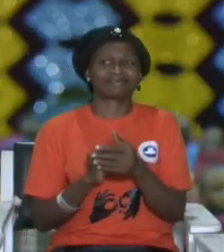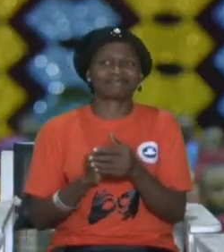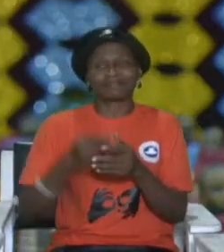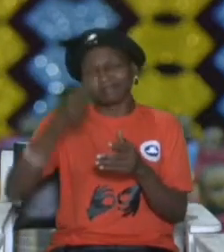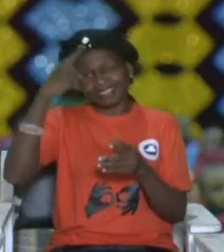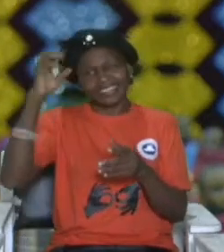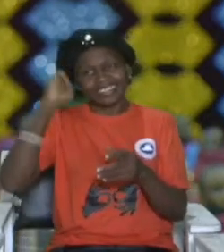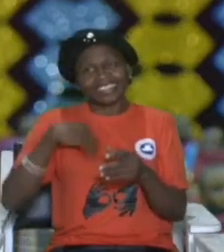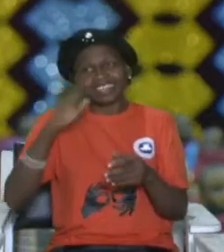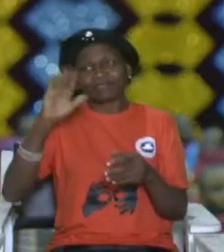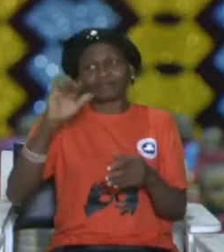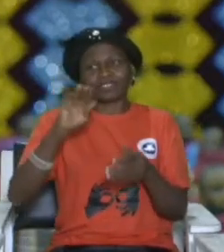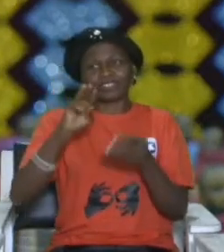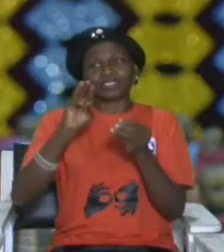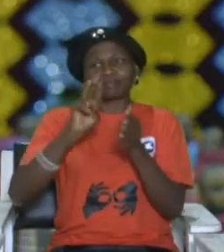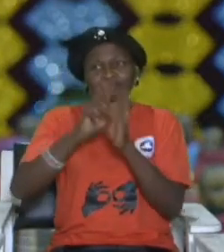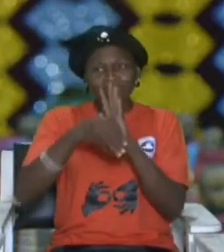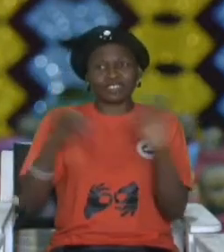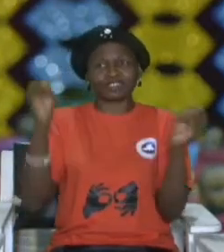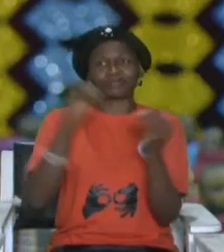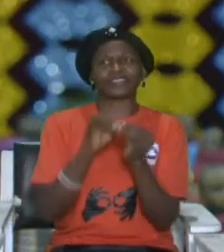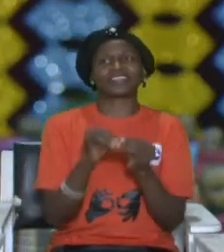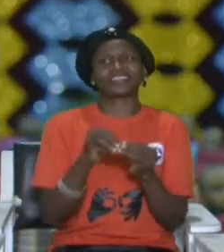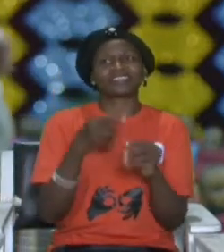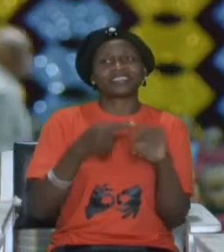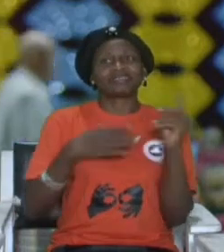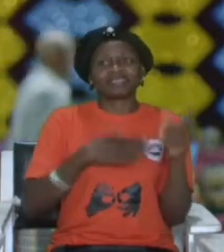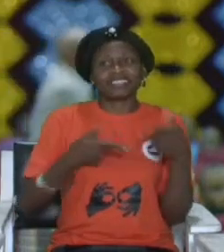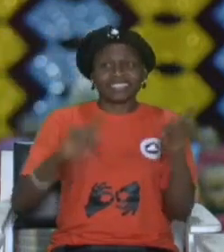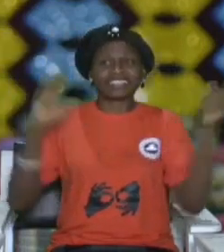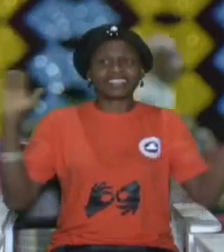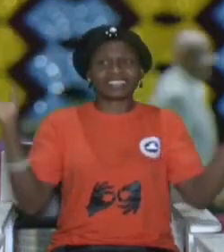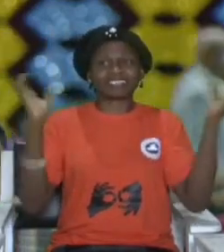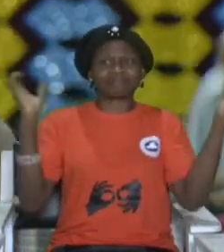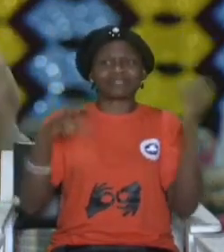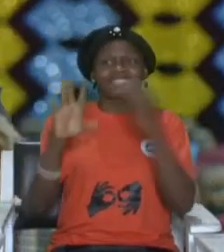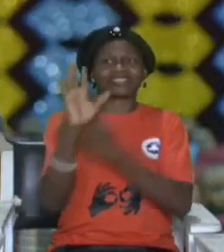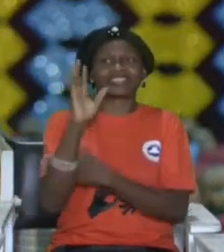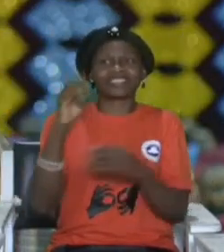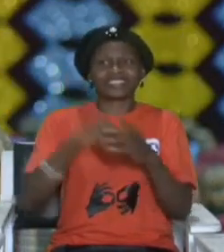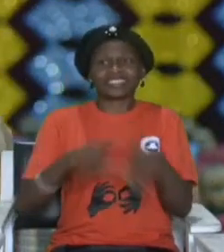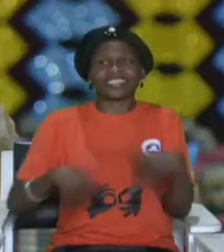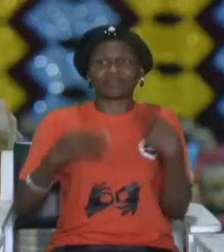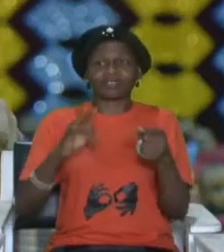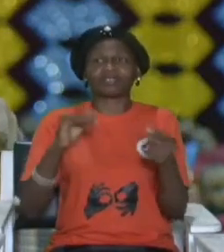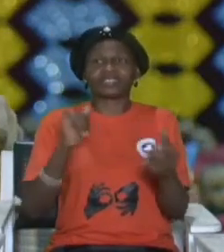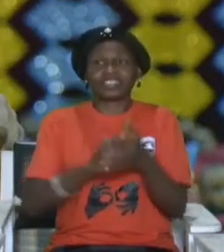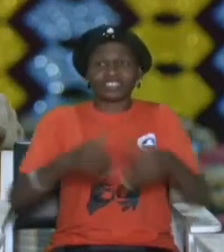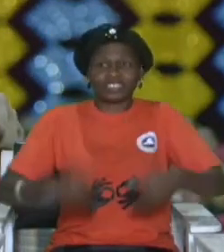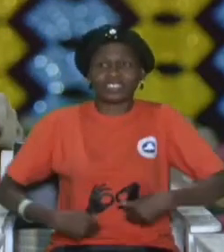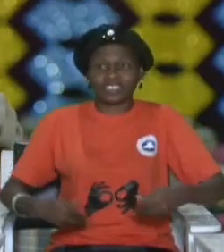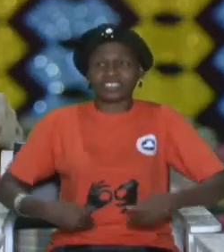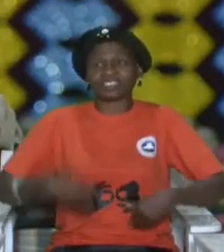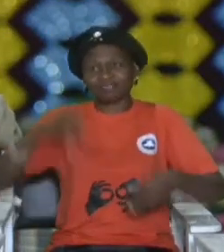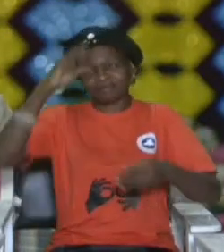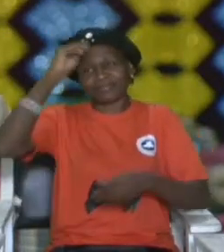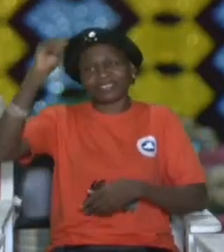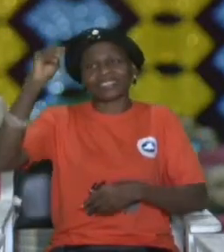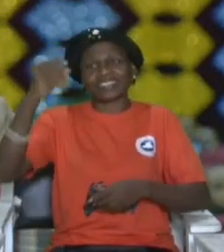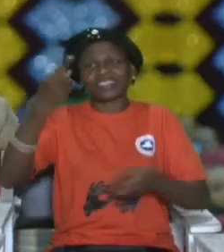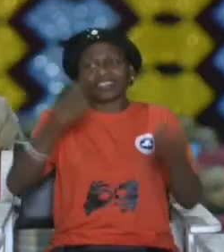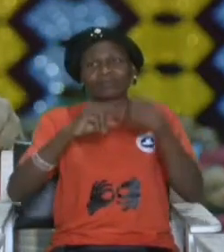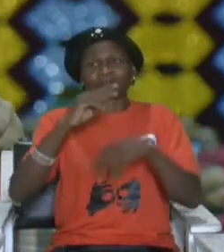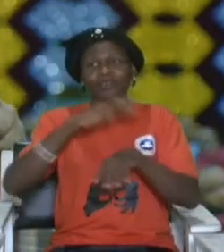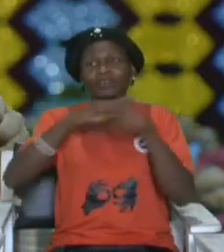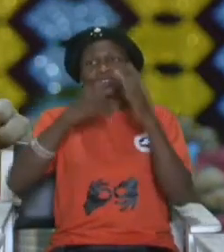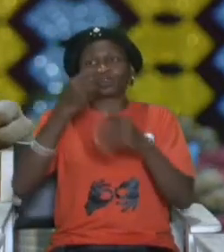because he had 15 minutes extra. But please, let's celebrate God in the life of that young man coming all the